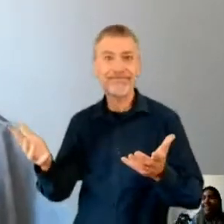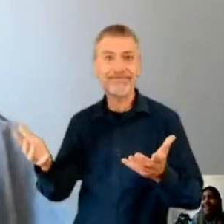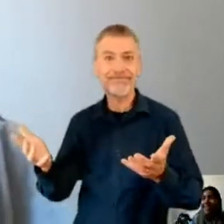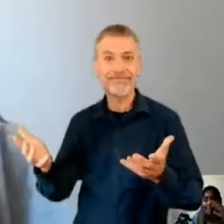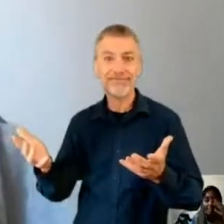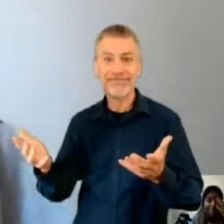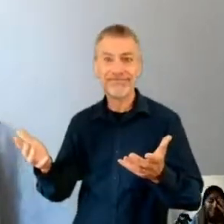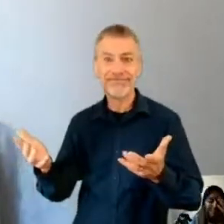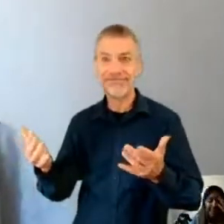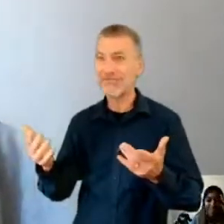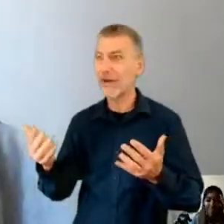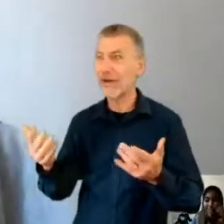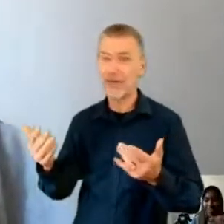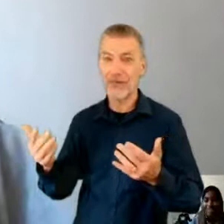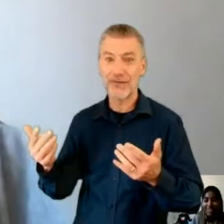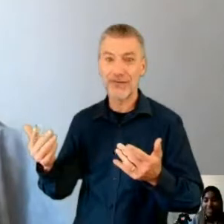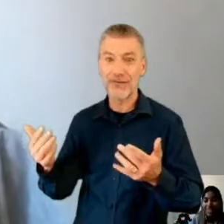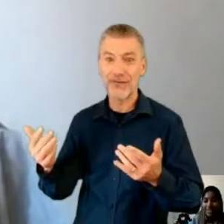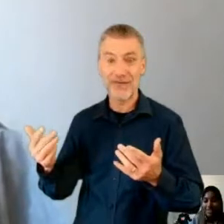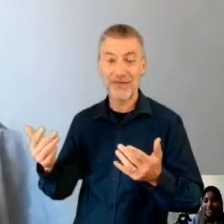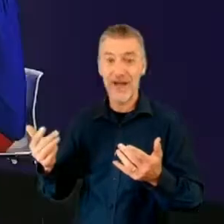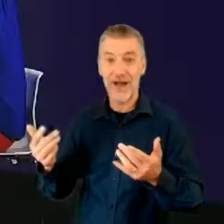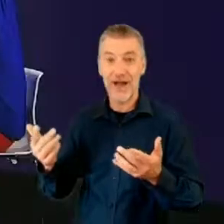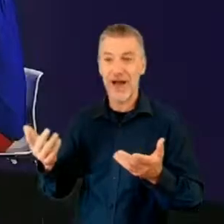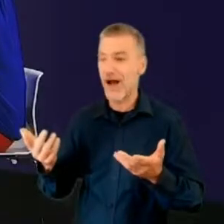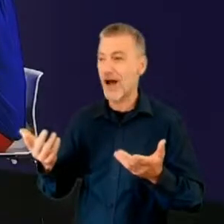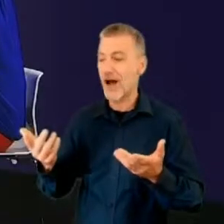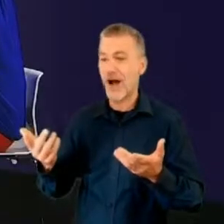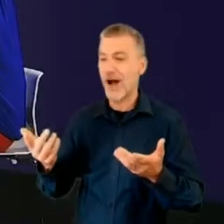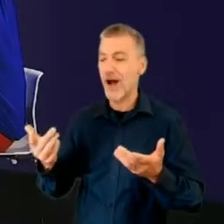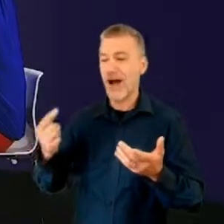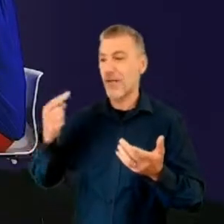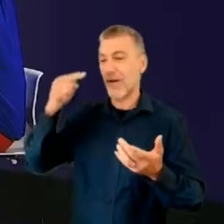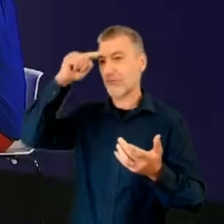can't even think of the different types of